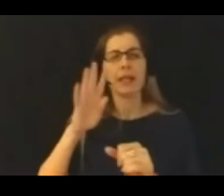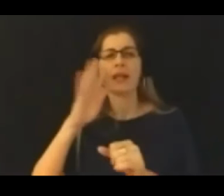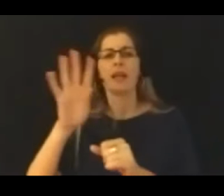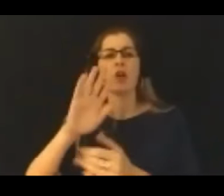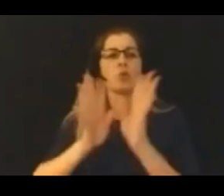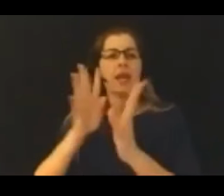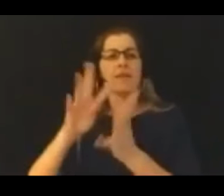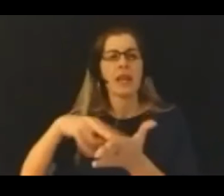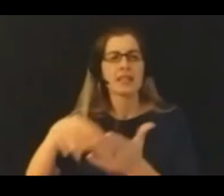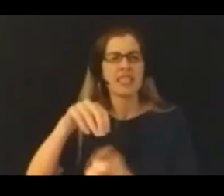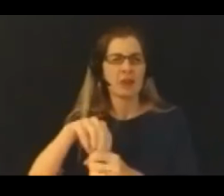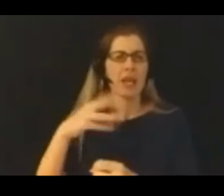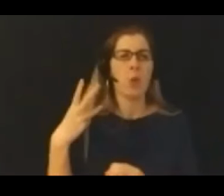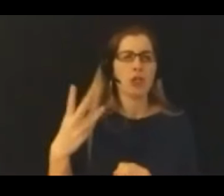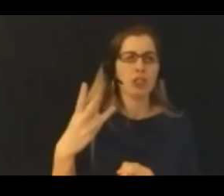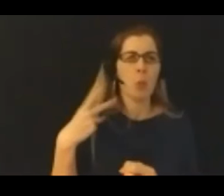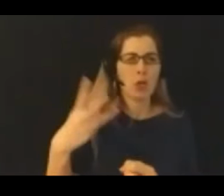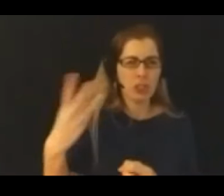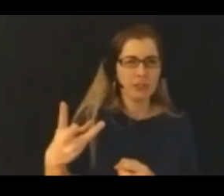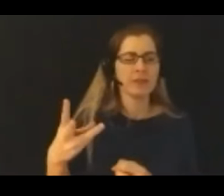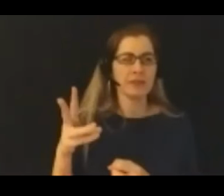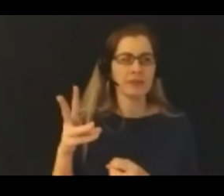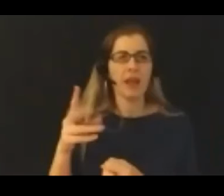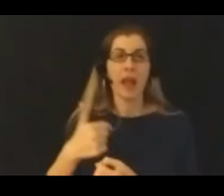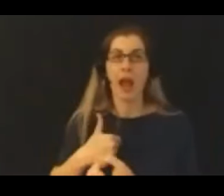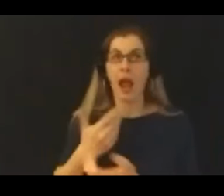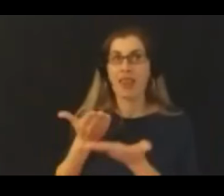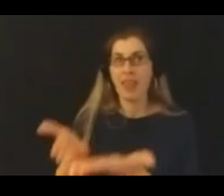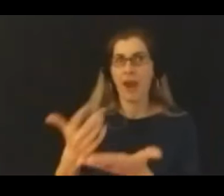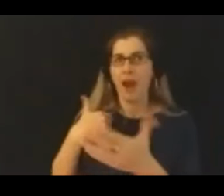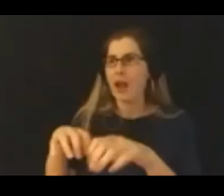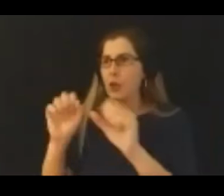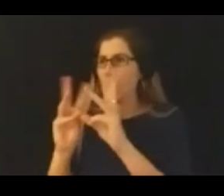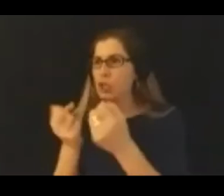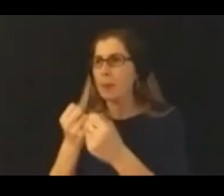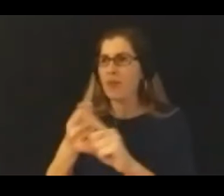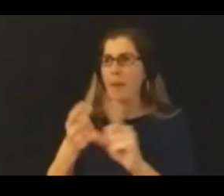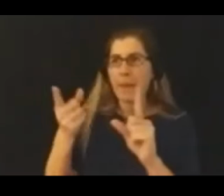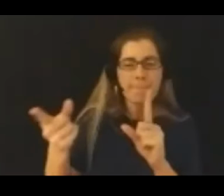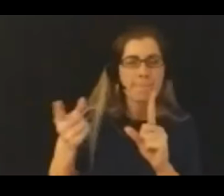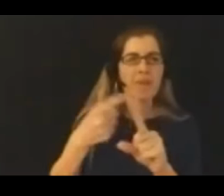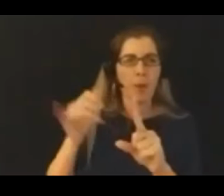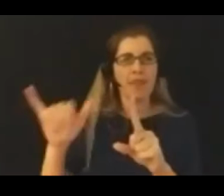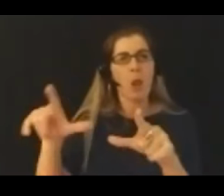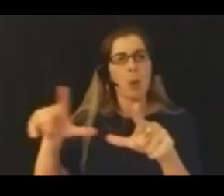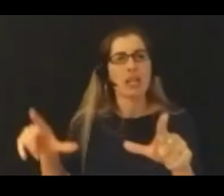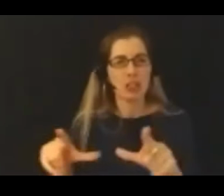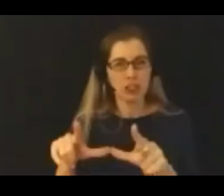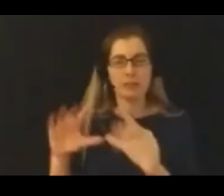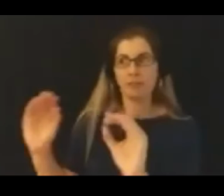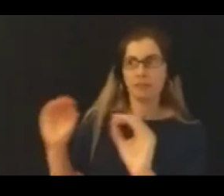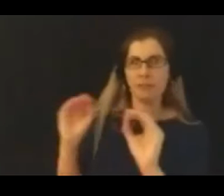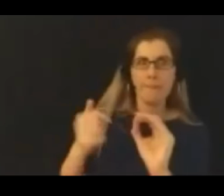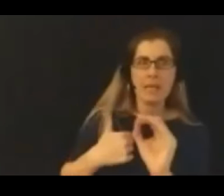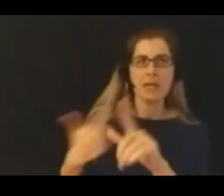Seattle, Washington, which is where I was based for several years. And so I got to take some workshops at that location and learned a